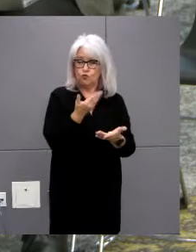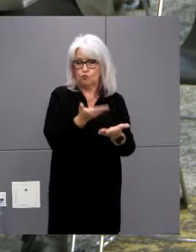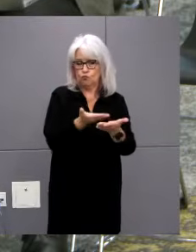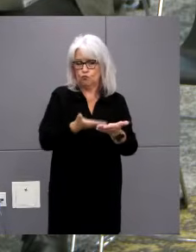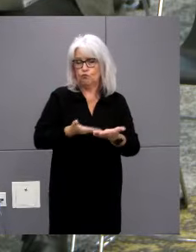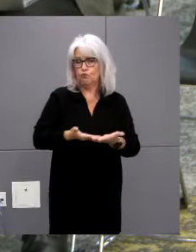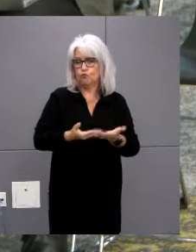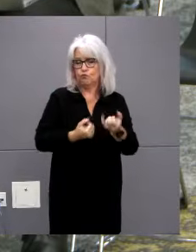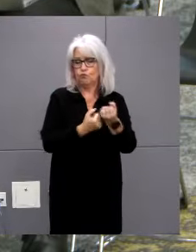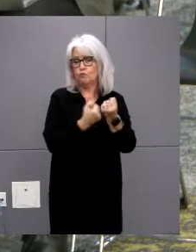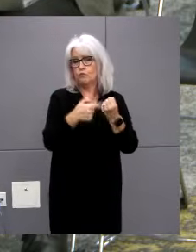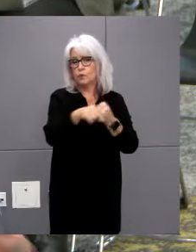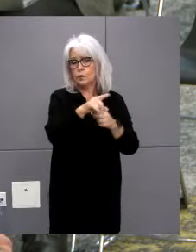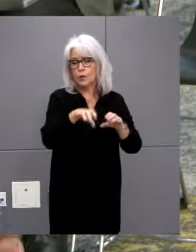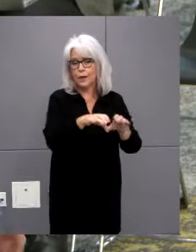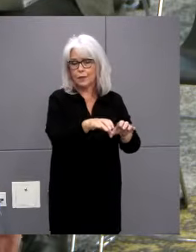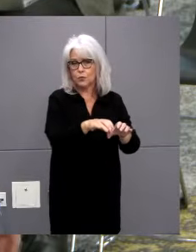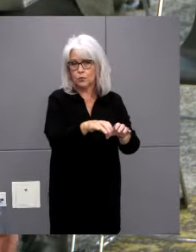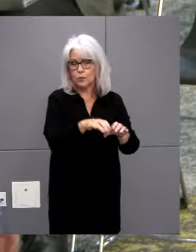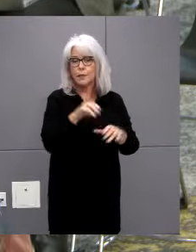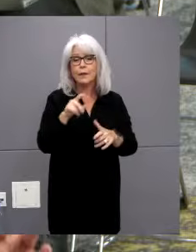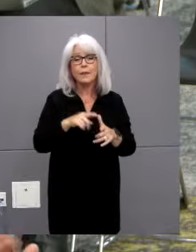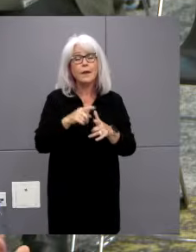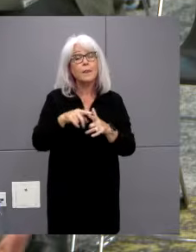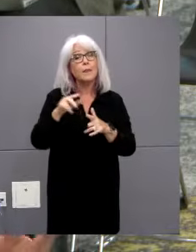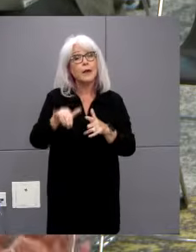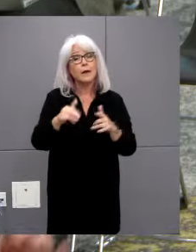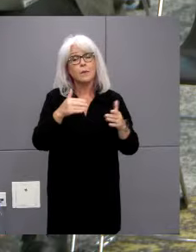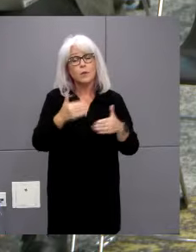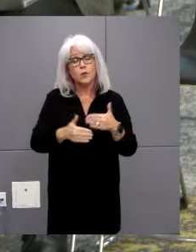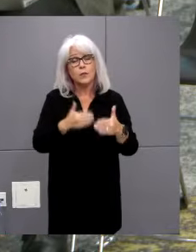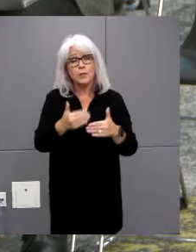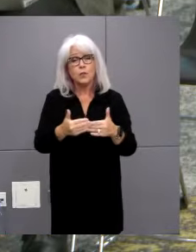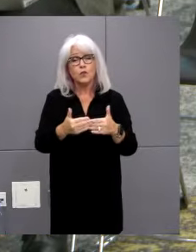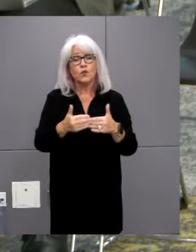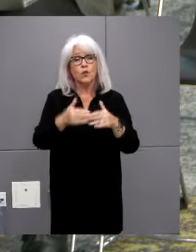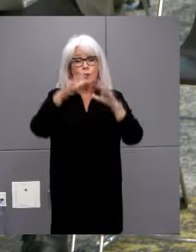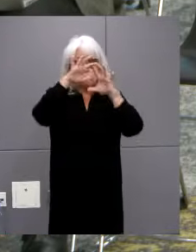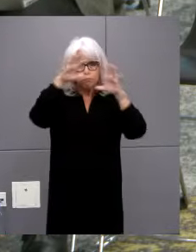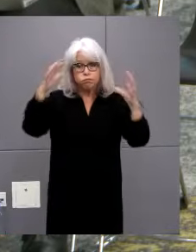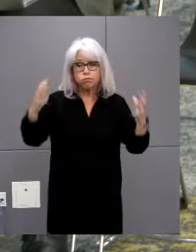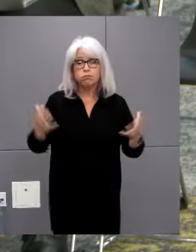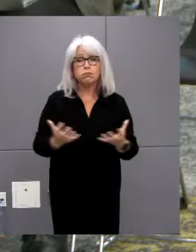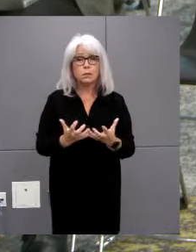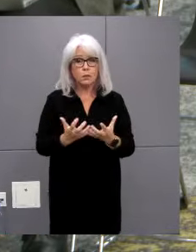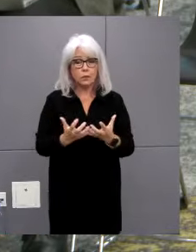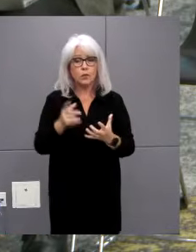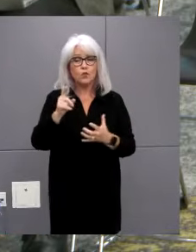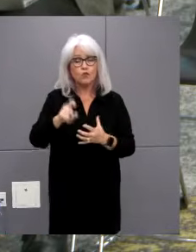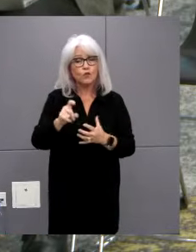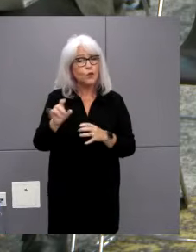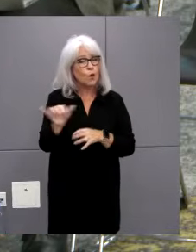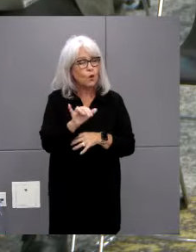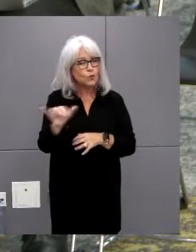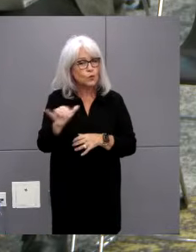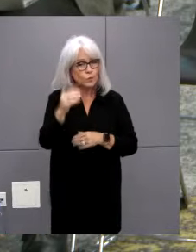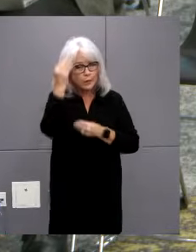community, then the procedures, the scope, and the conclusions should also be